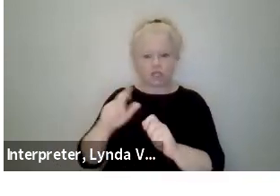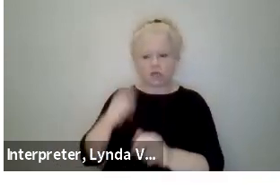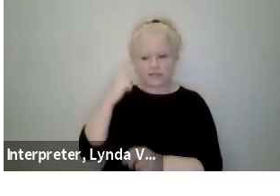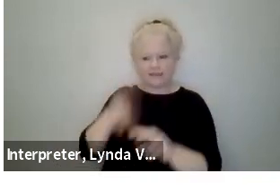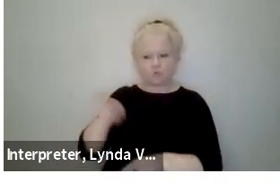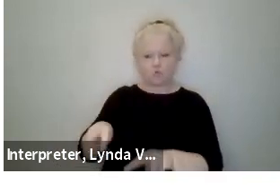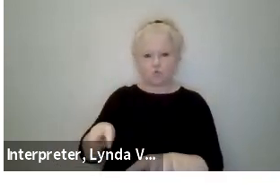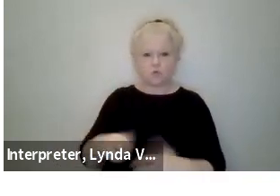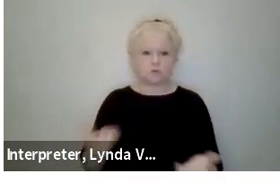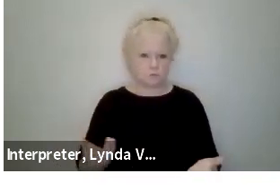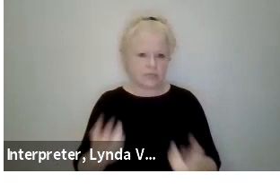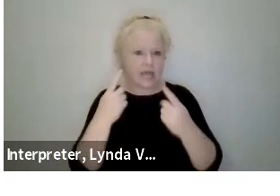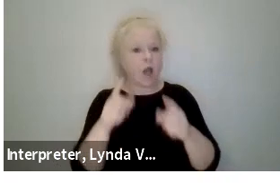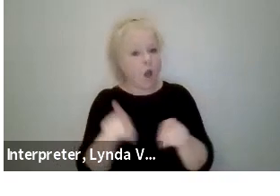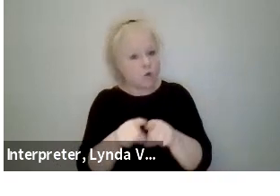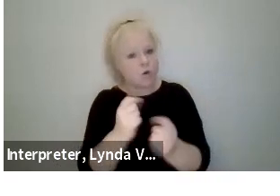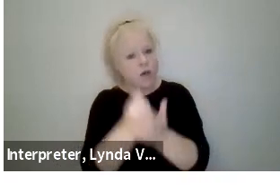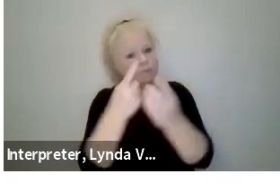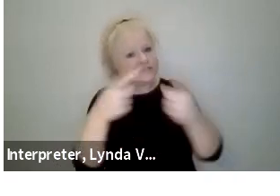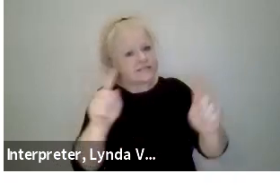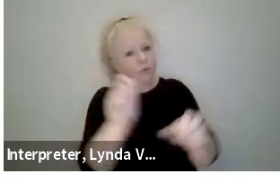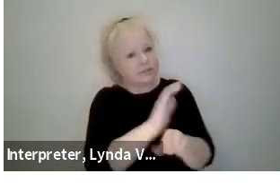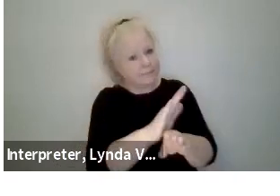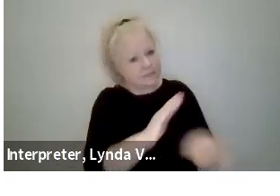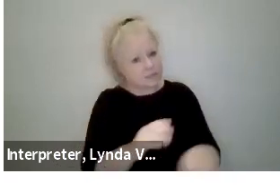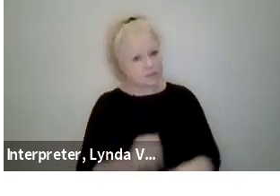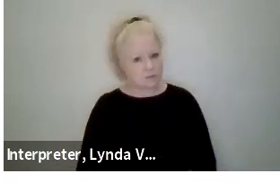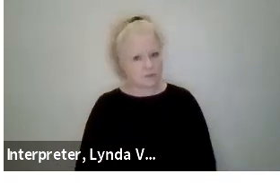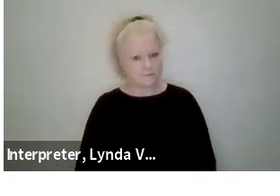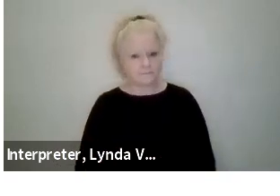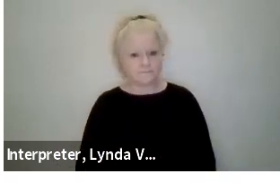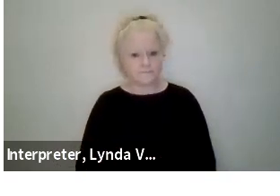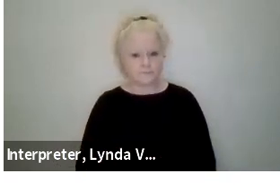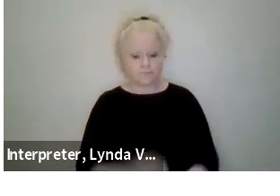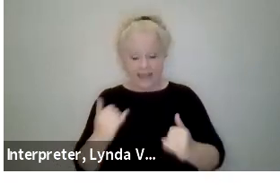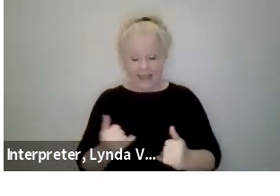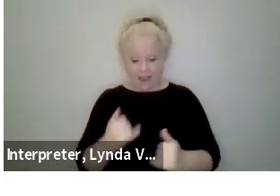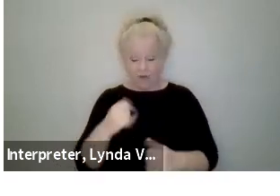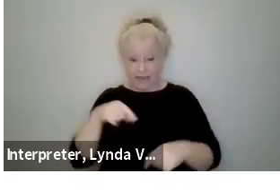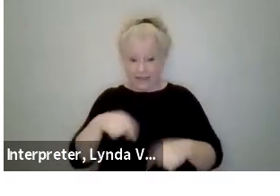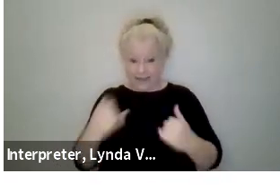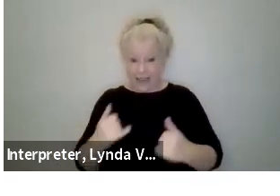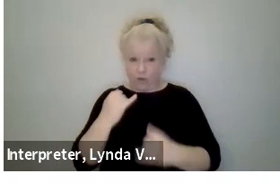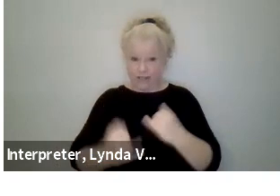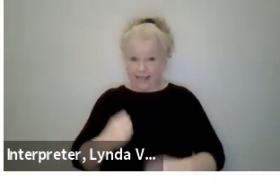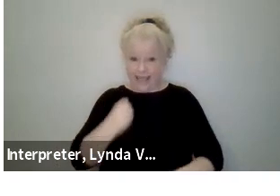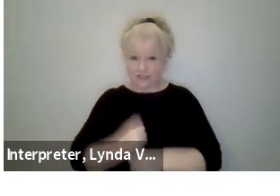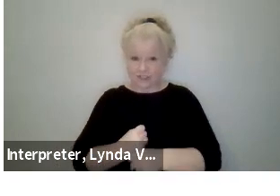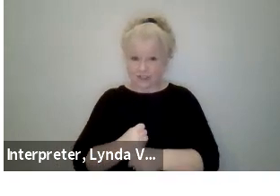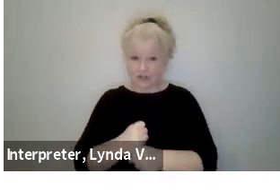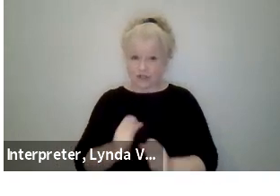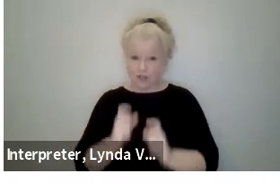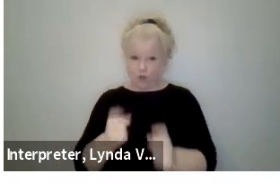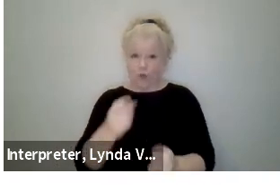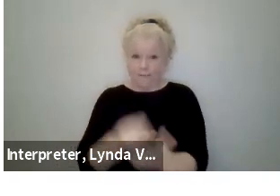accessibility of these businesses. As we move into the final year of the grant, we feel we're doing very well with the goals we set, but